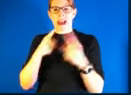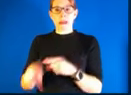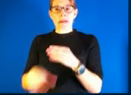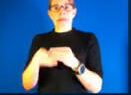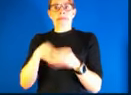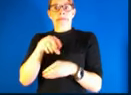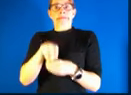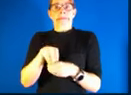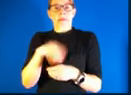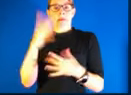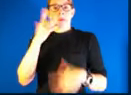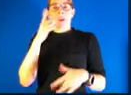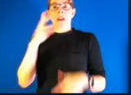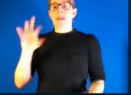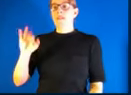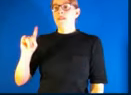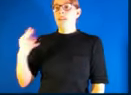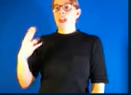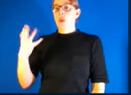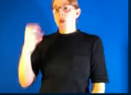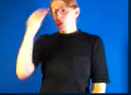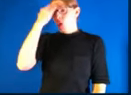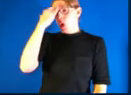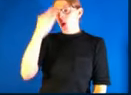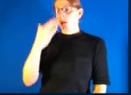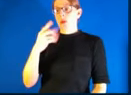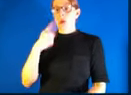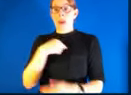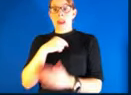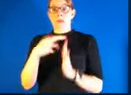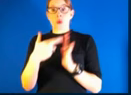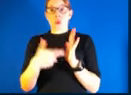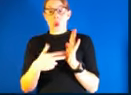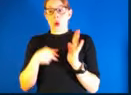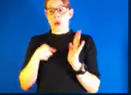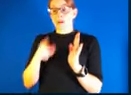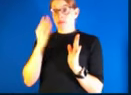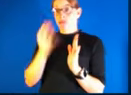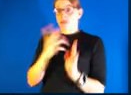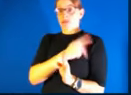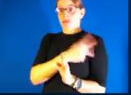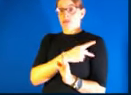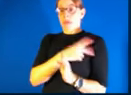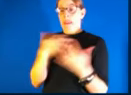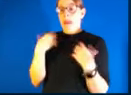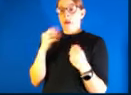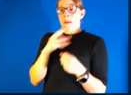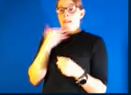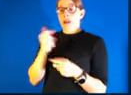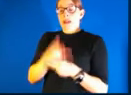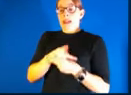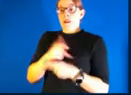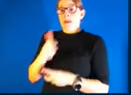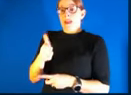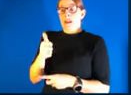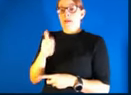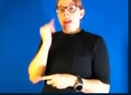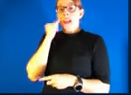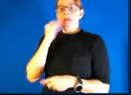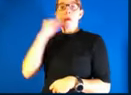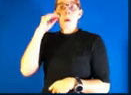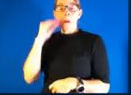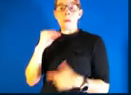that topic, Faith wants to know, do we have a protocol on what we tell patients on how to heal or better take care of themselves at home if they're fighting COVID at home to keep